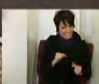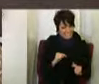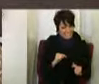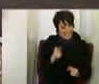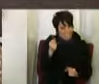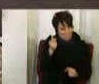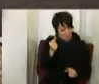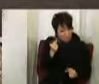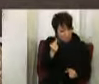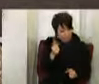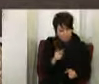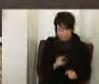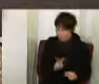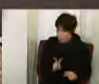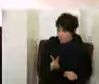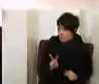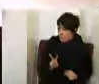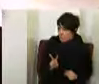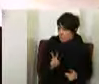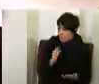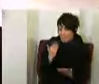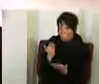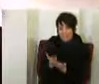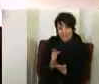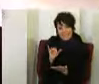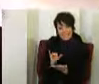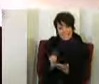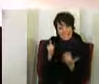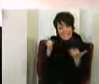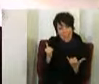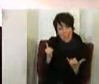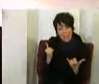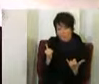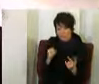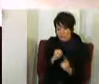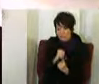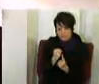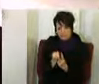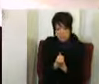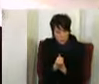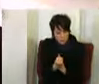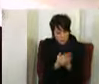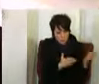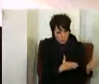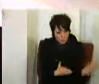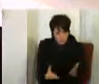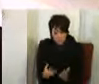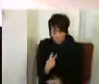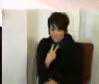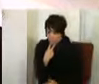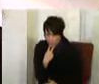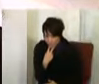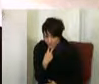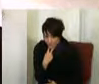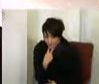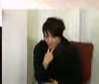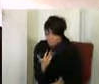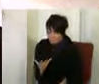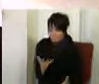little disappointed about this fact that he now had been in this arrangement, and now it seems as